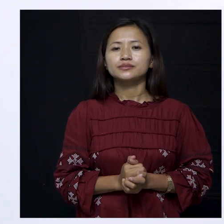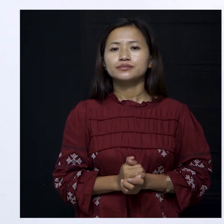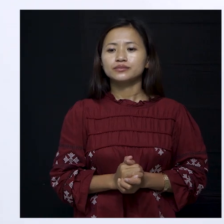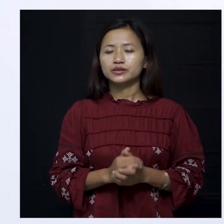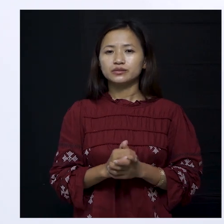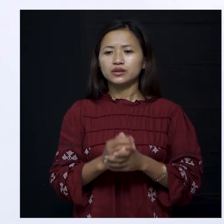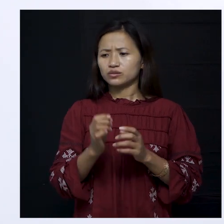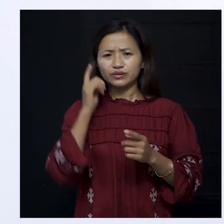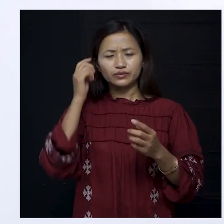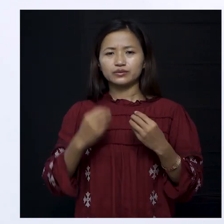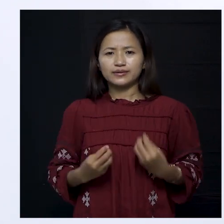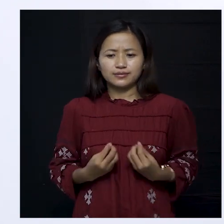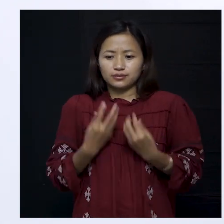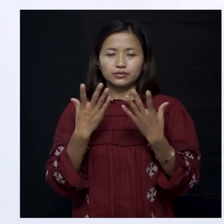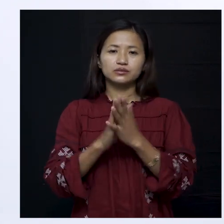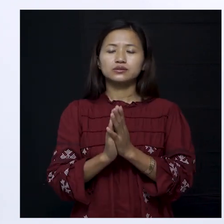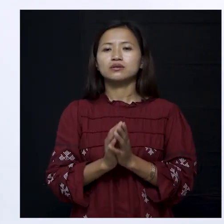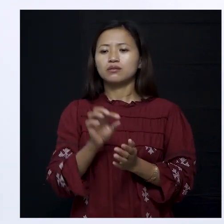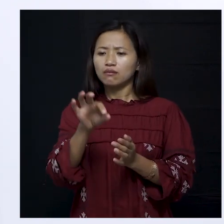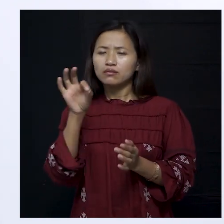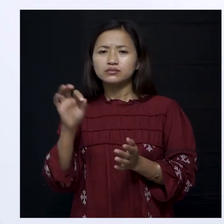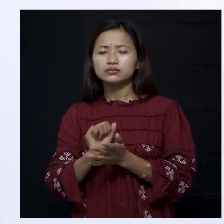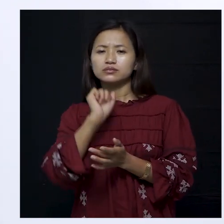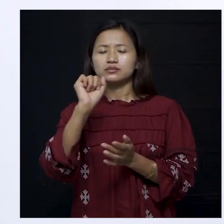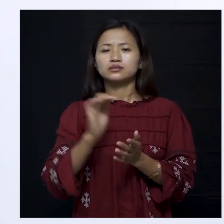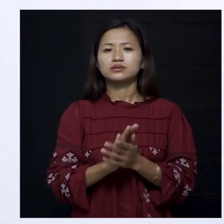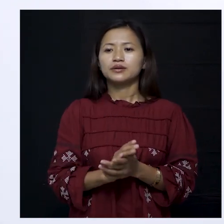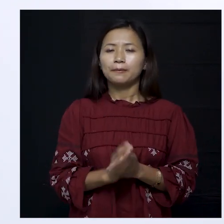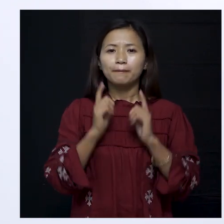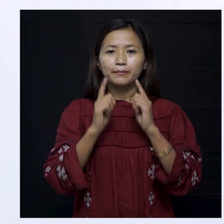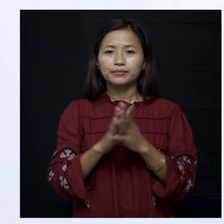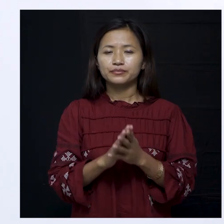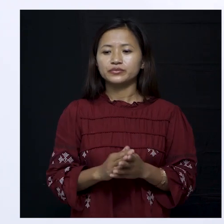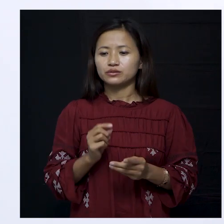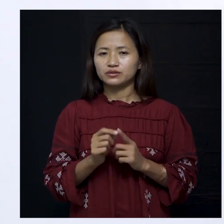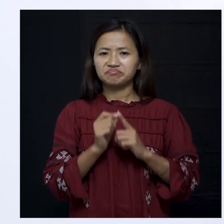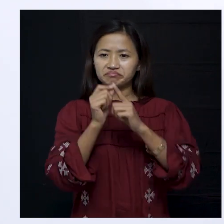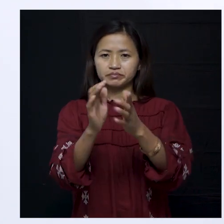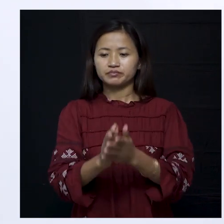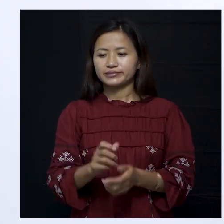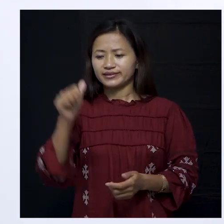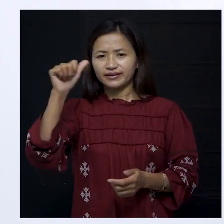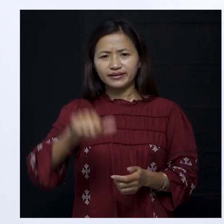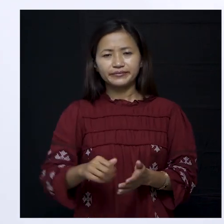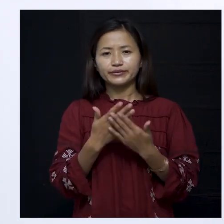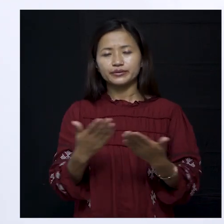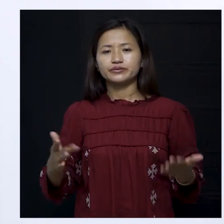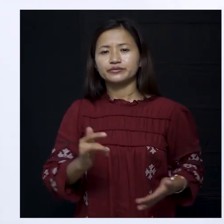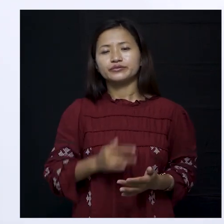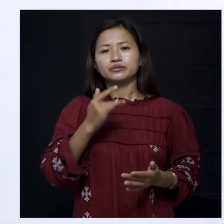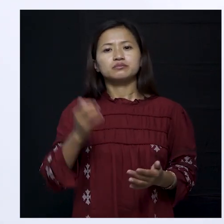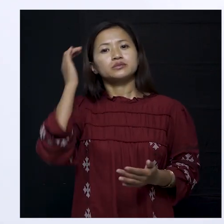have to express your opinions and ideas, but you have to gather your facts. You cannot just present anything that you feel